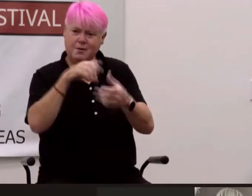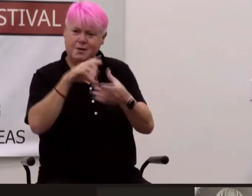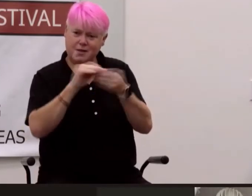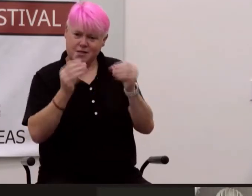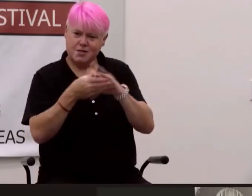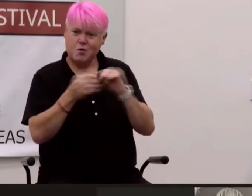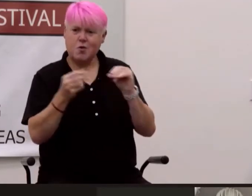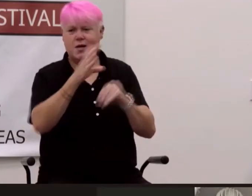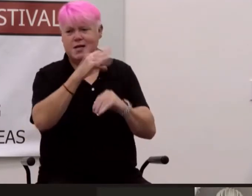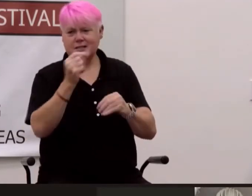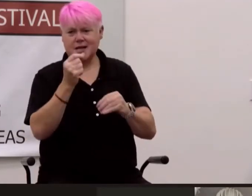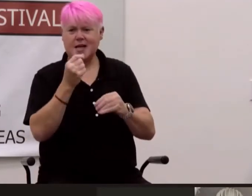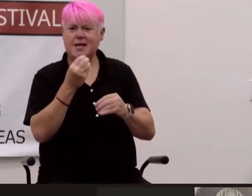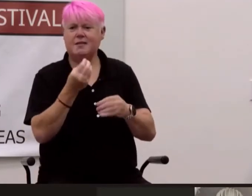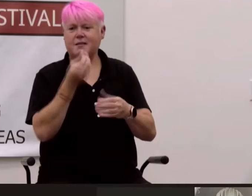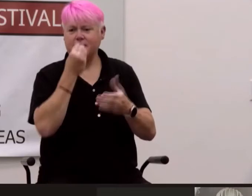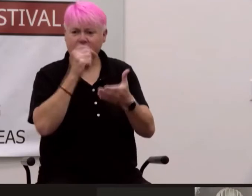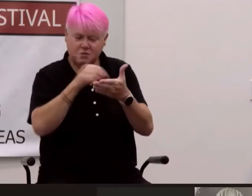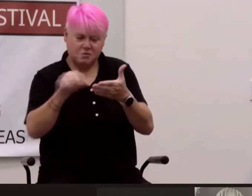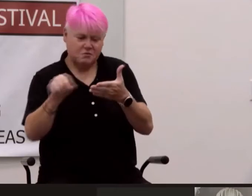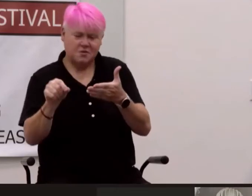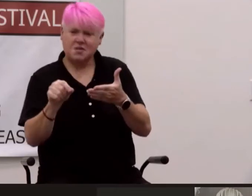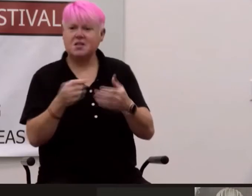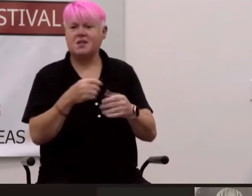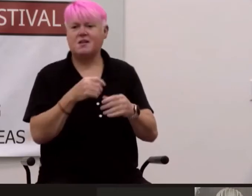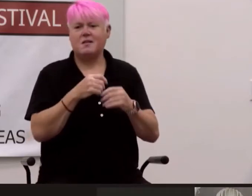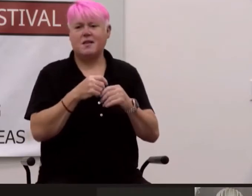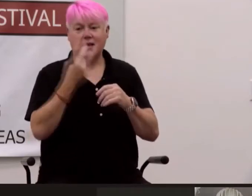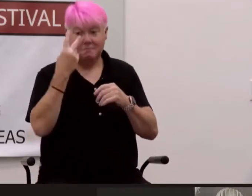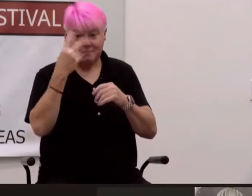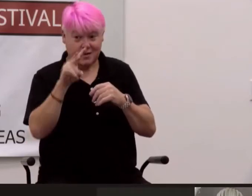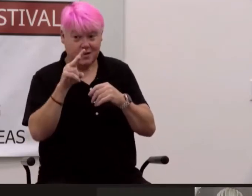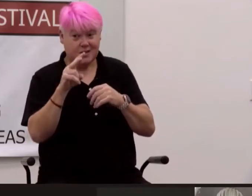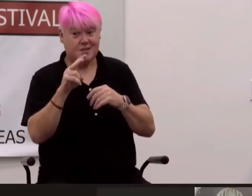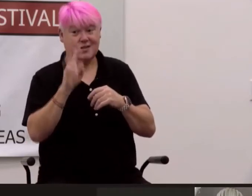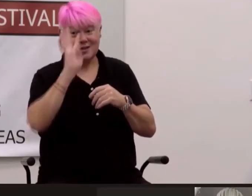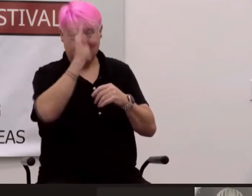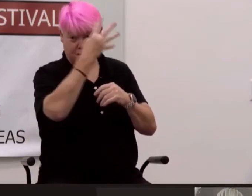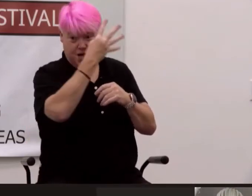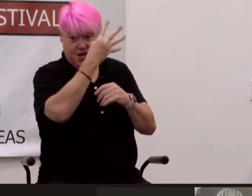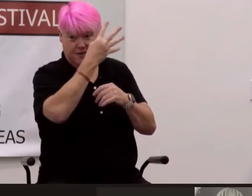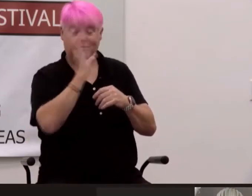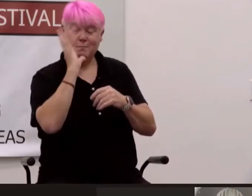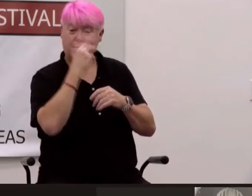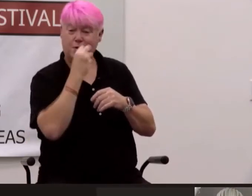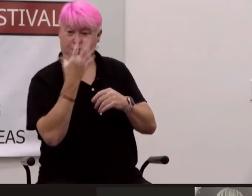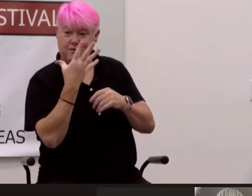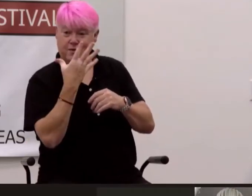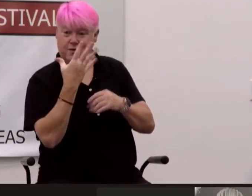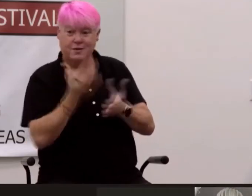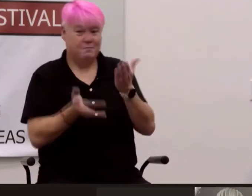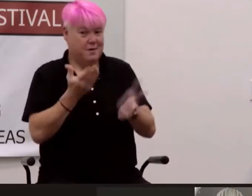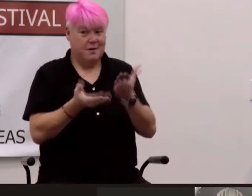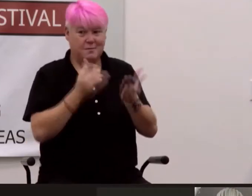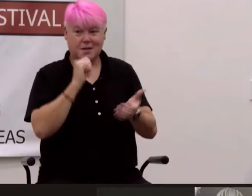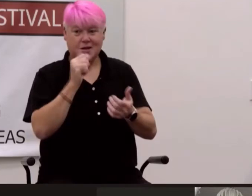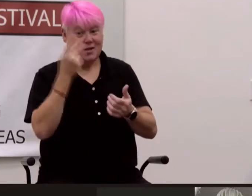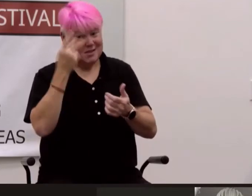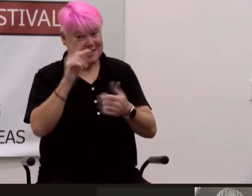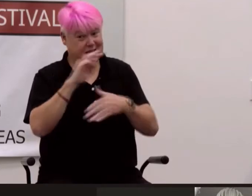just start to cook. They may look intimidating because they're very creative and they're very beautiful, and you might not have seen all the